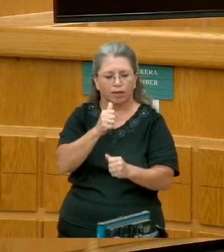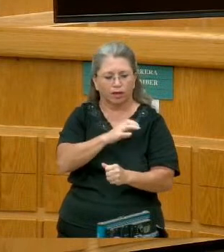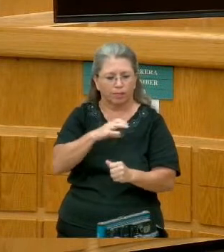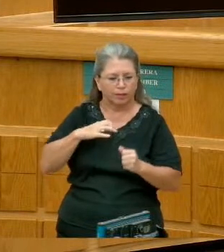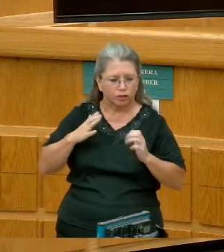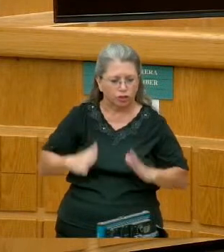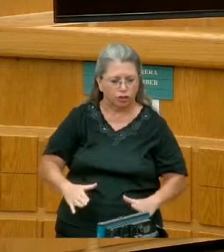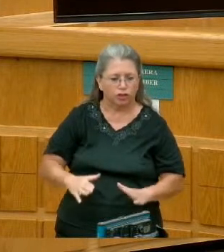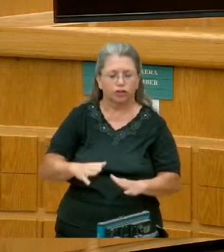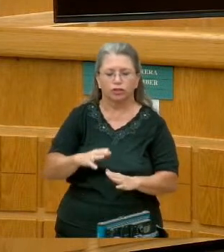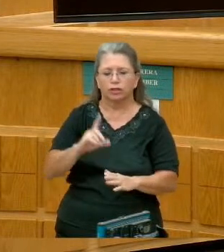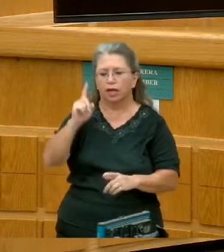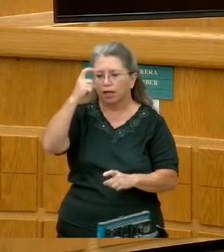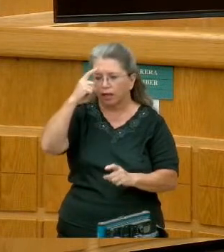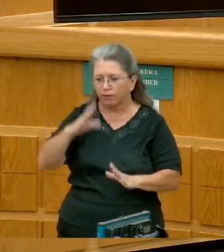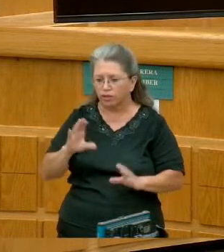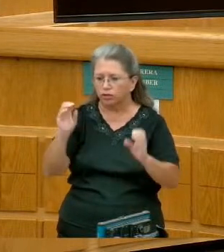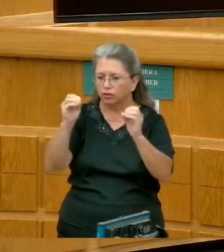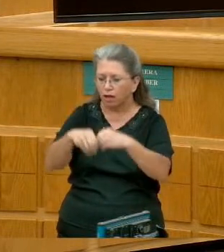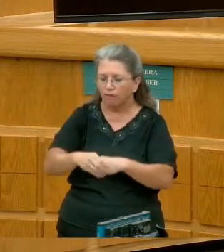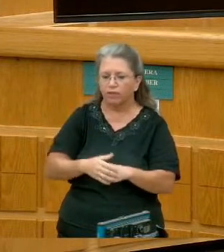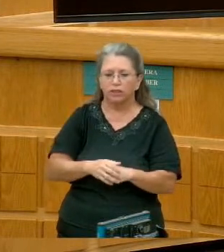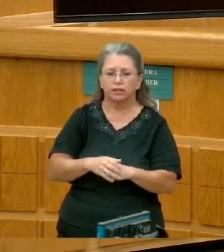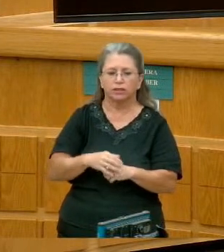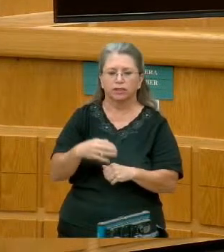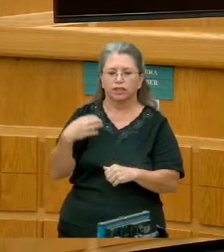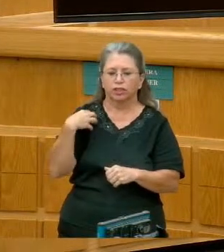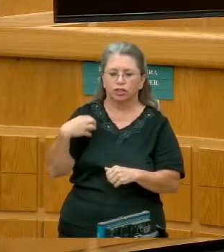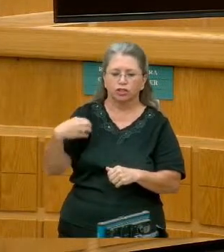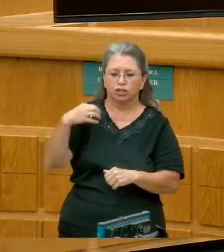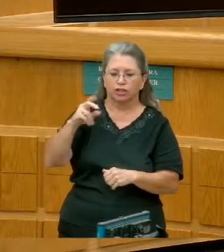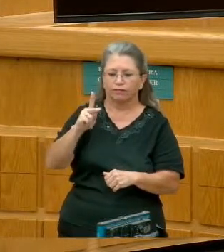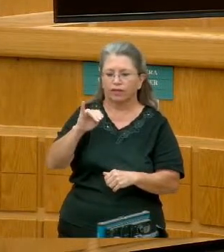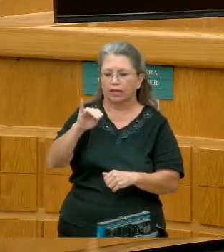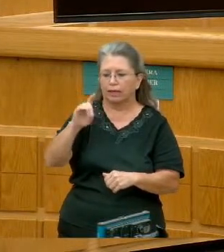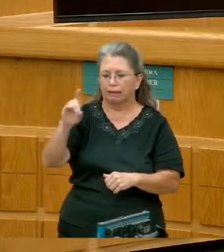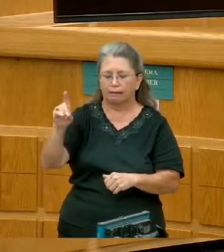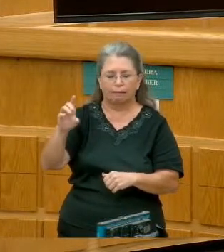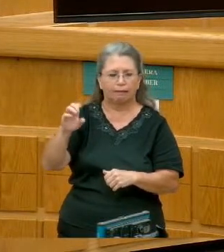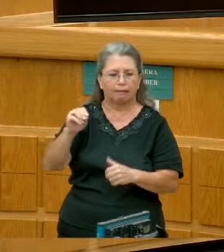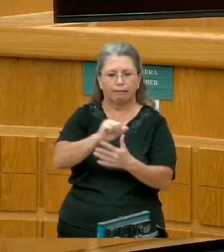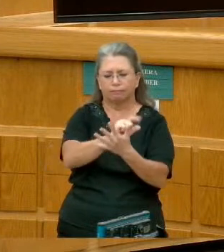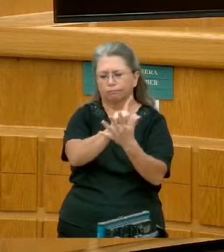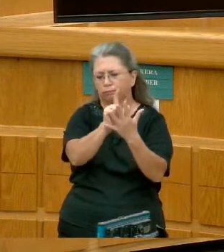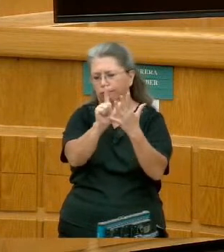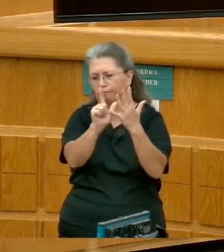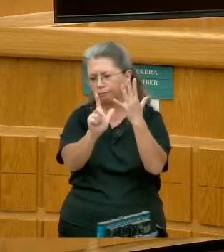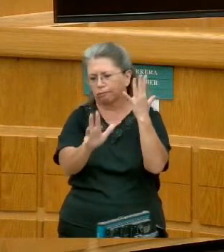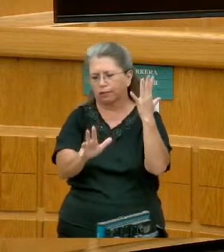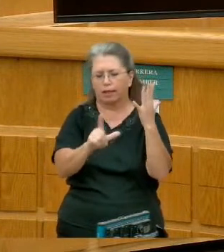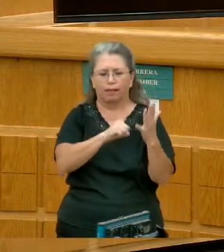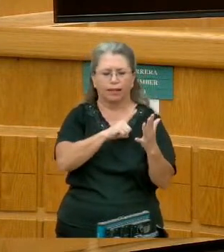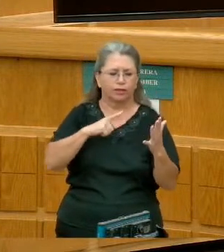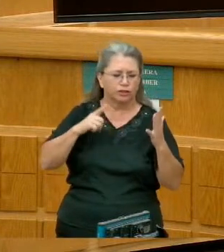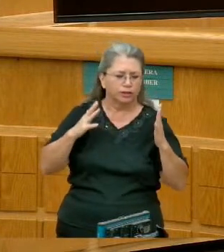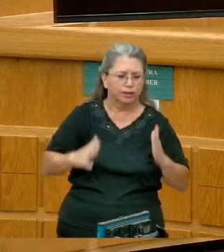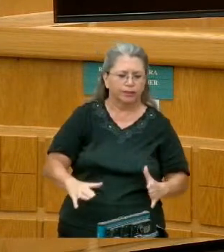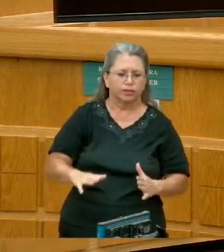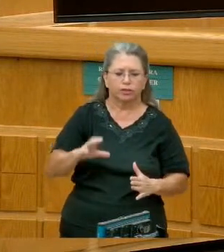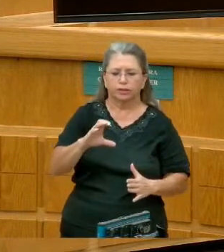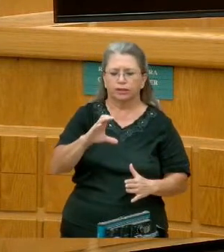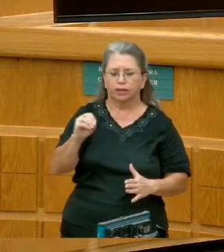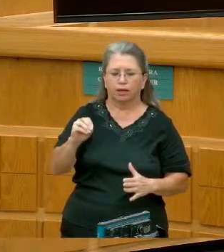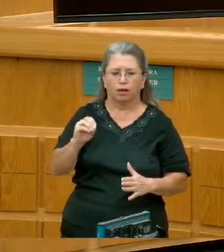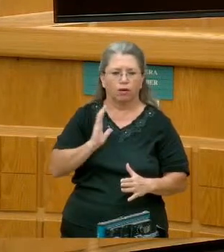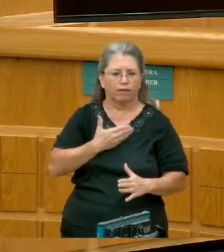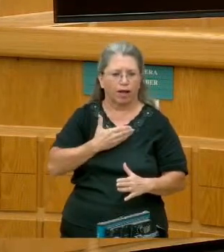governor's office. We have talked to Chief Kidd and everybody in between, from legislative delegations to the CO of our